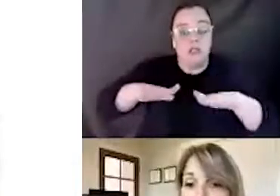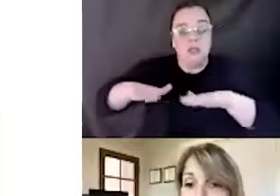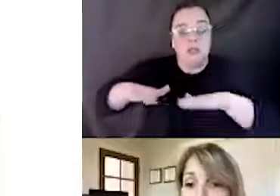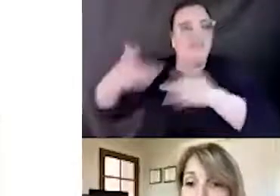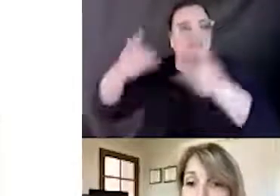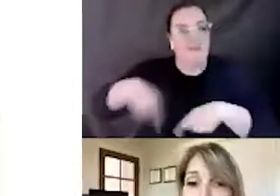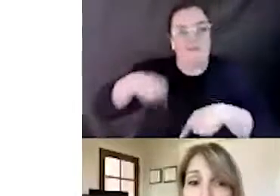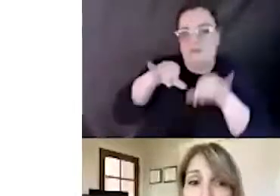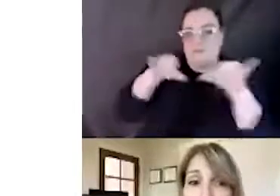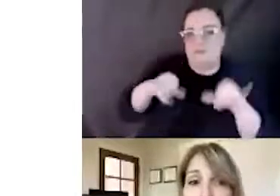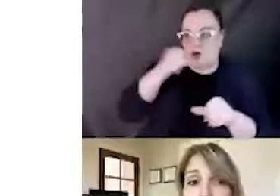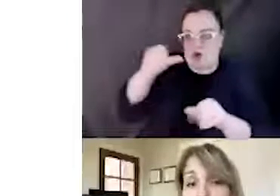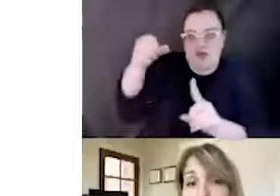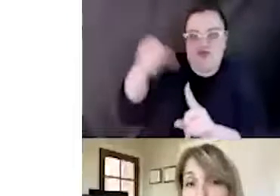trigger.